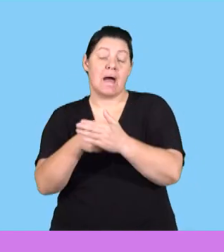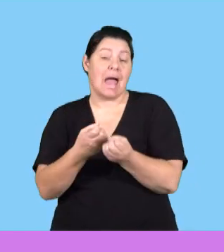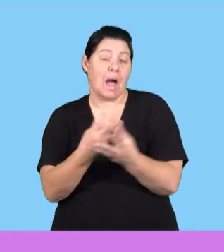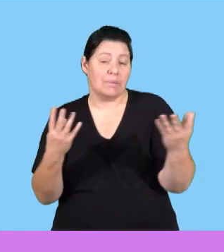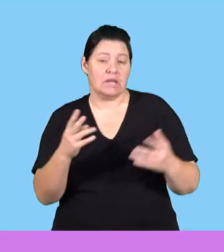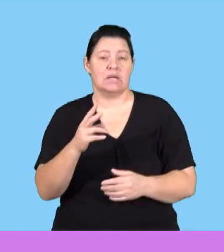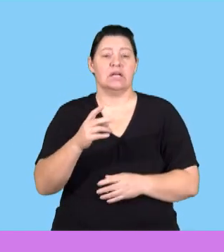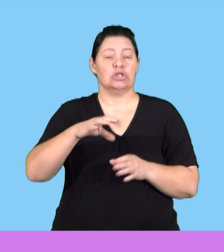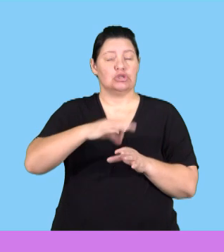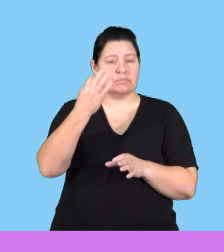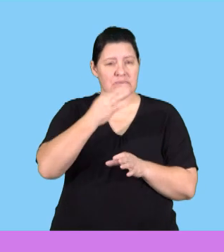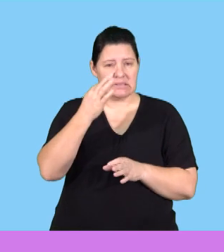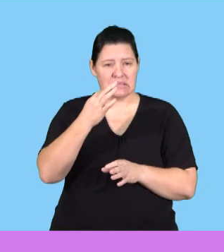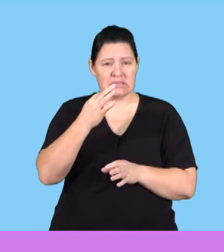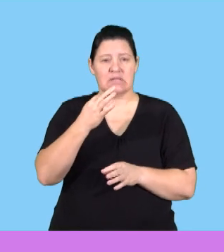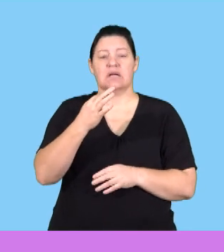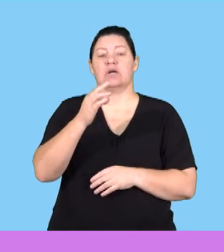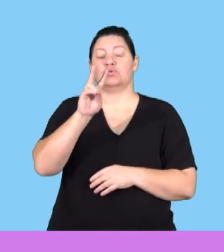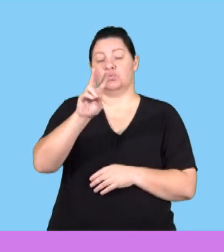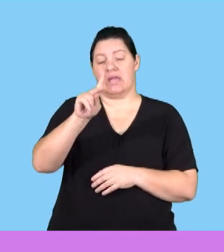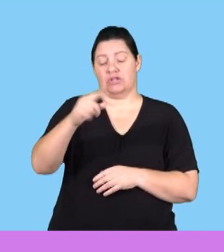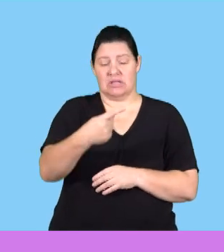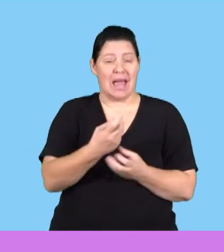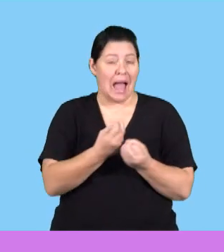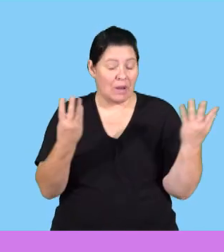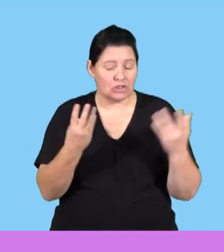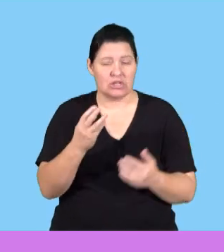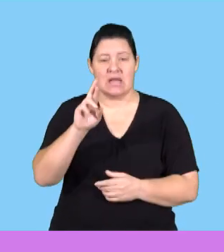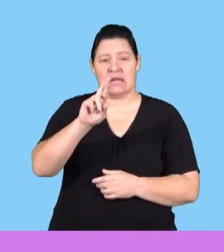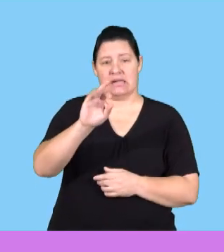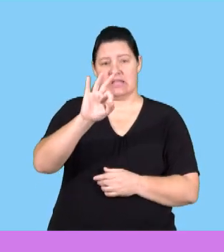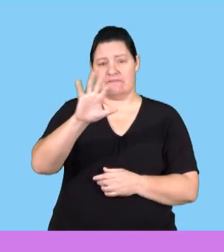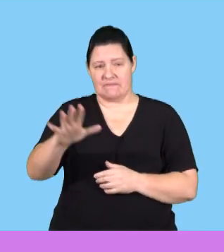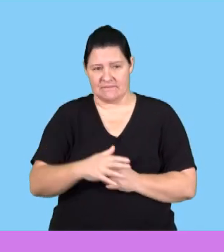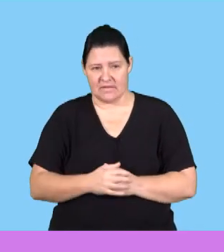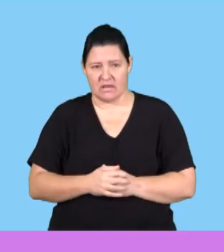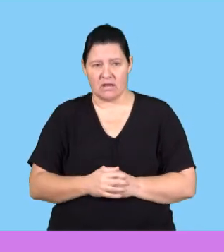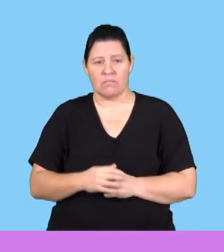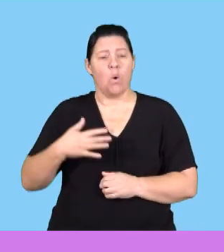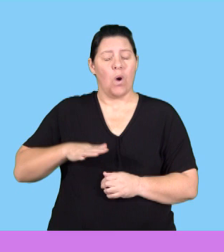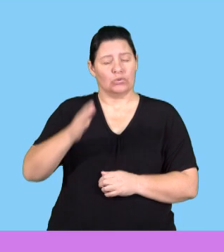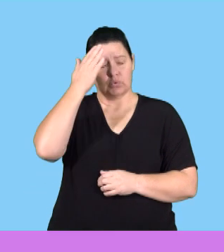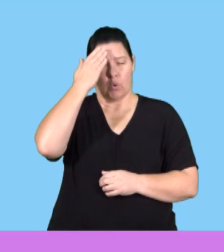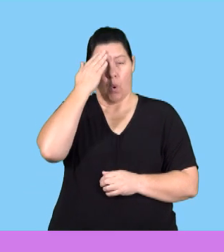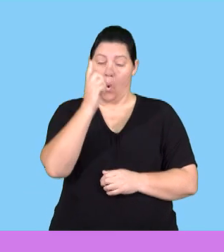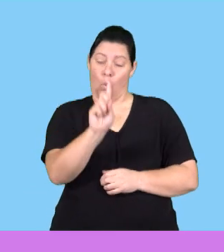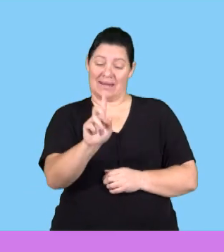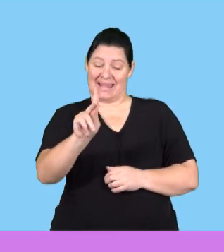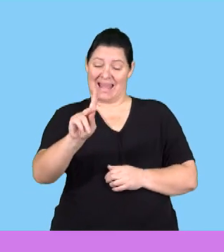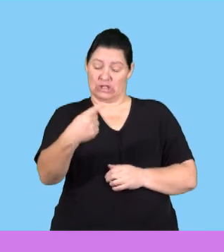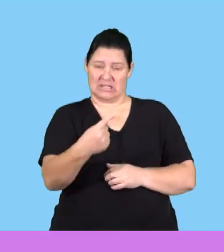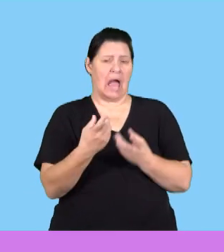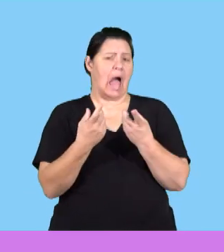bought 2 kilograms of chips for 35 rand. What is the cost per